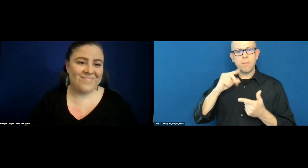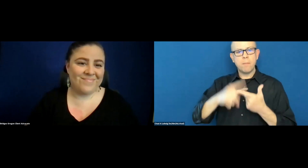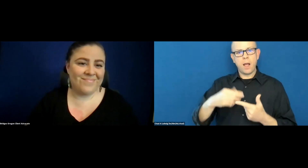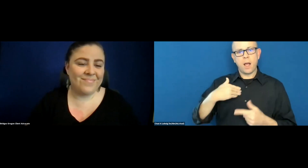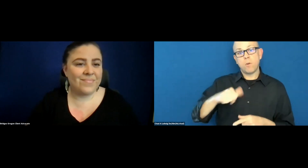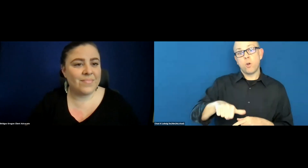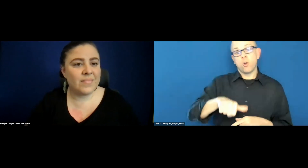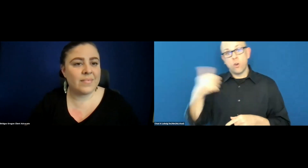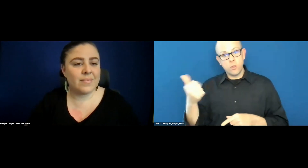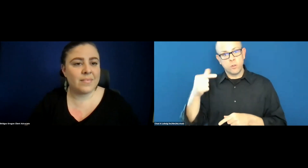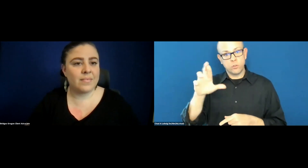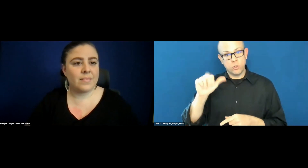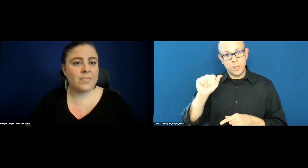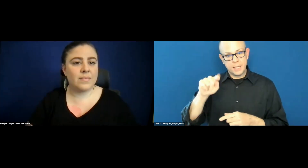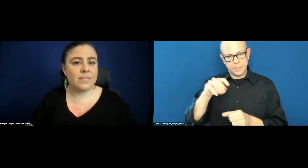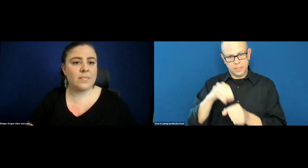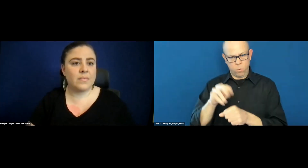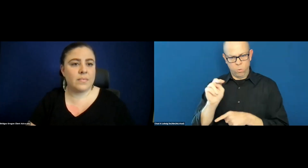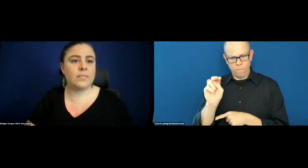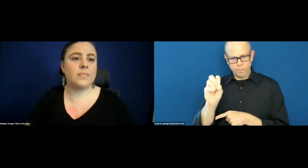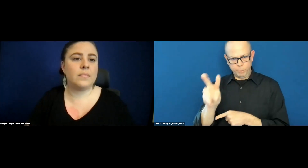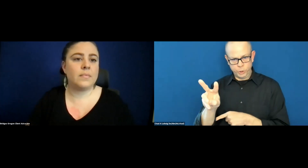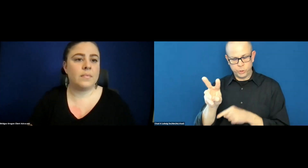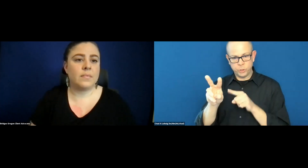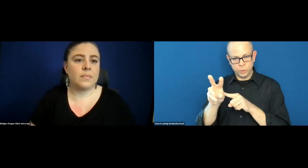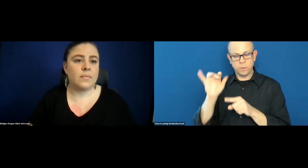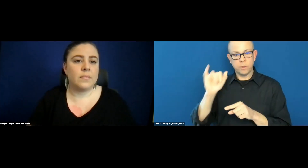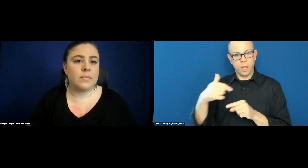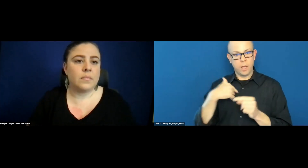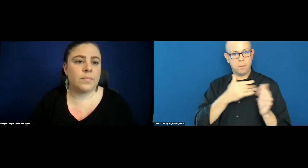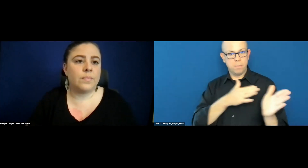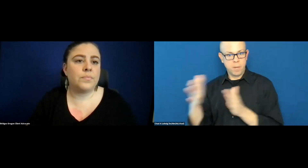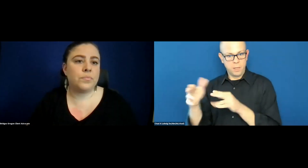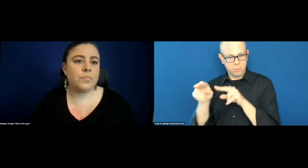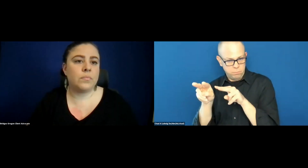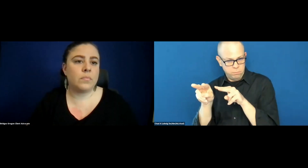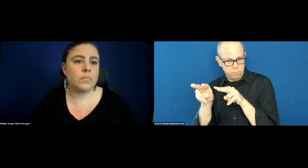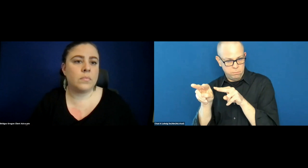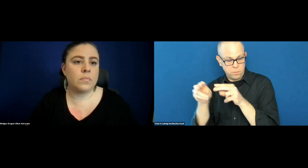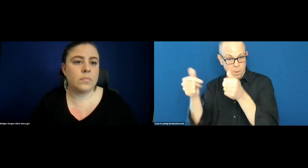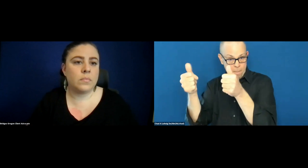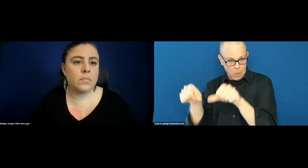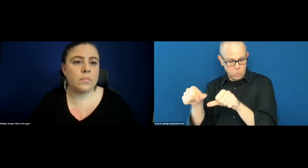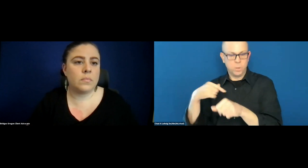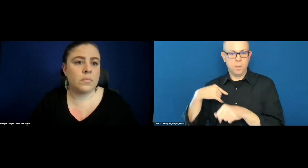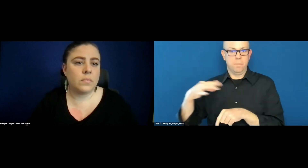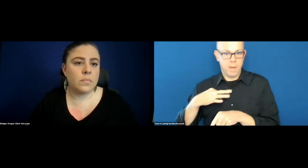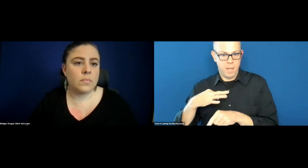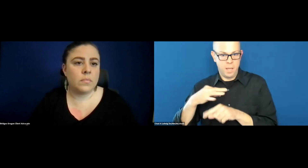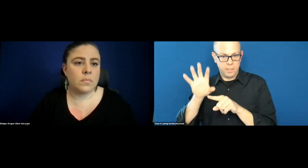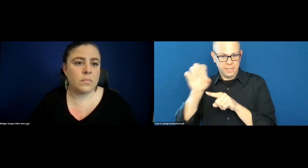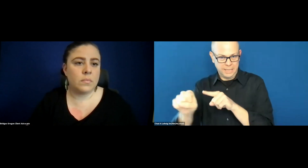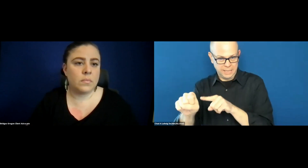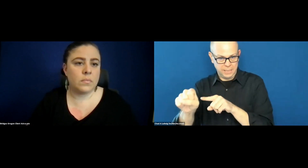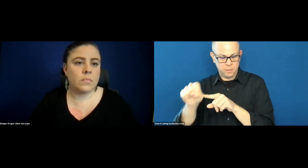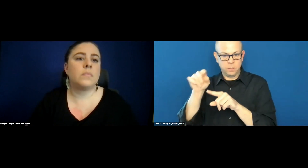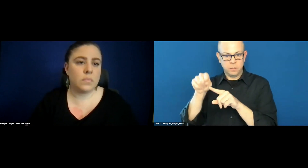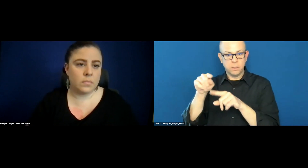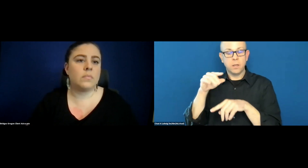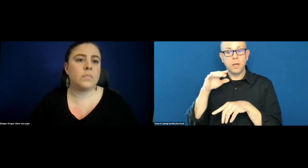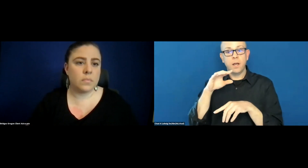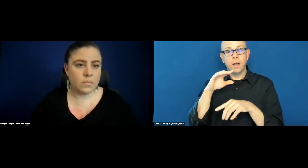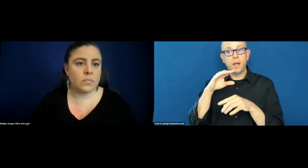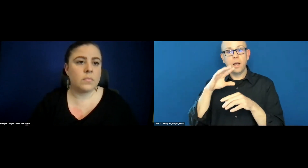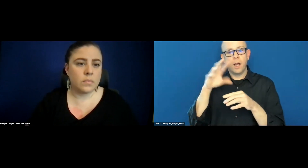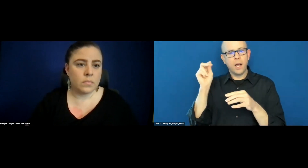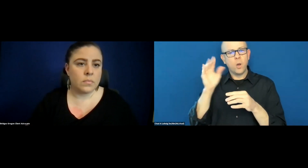for something, but I also have another grant that is due in November, and I plan to watch for the posting and